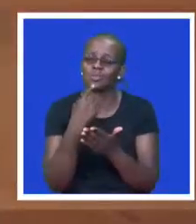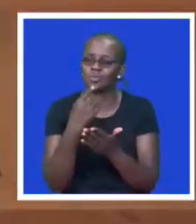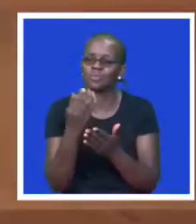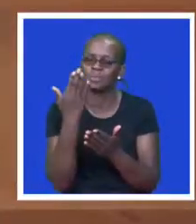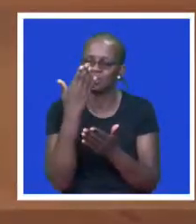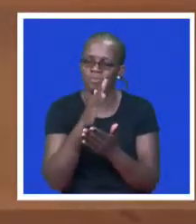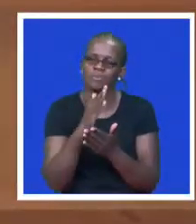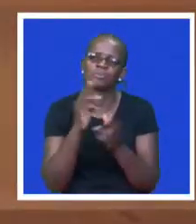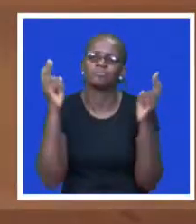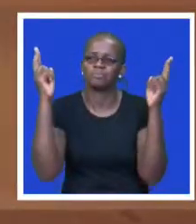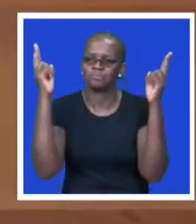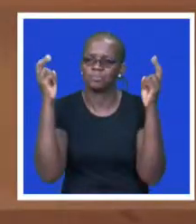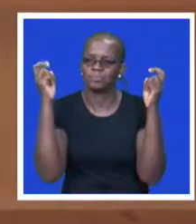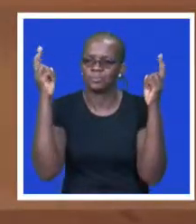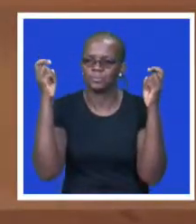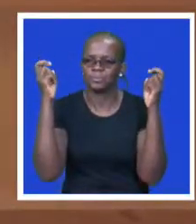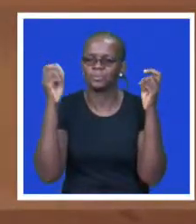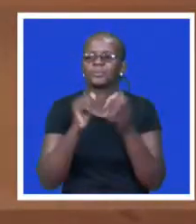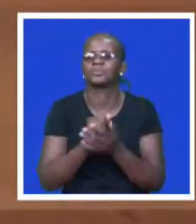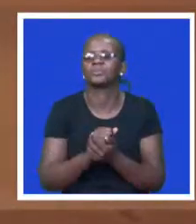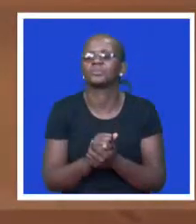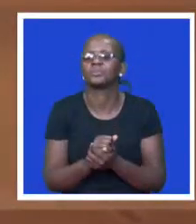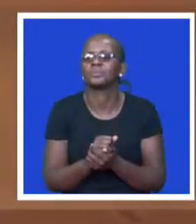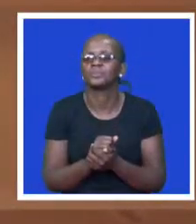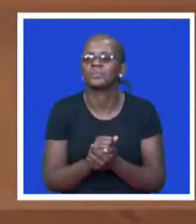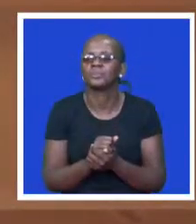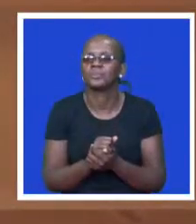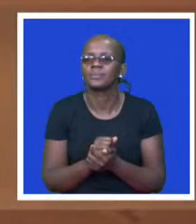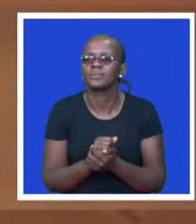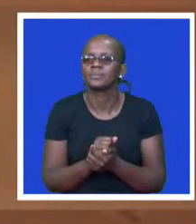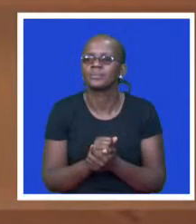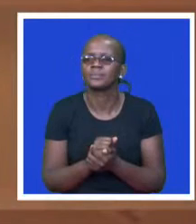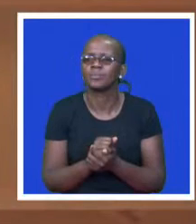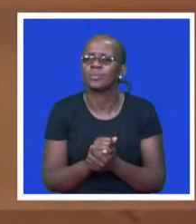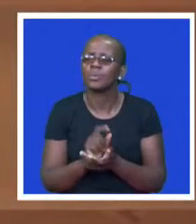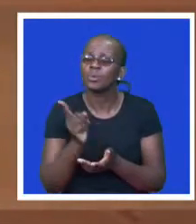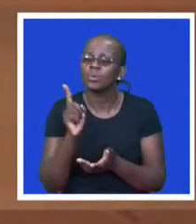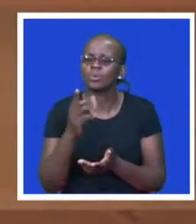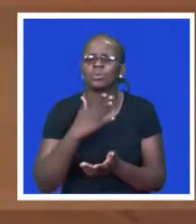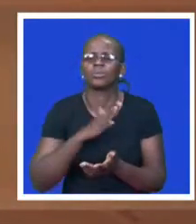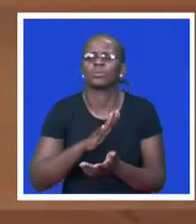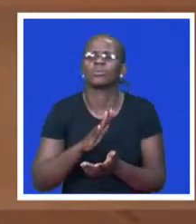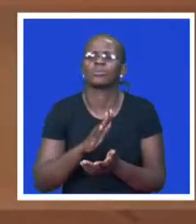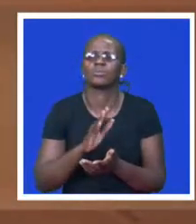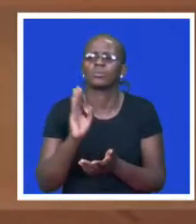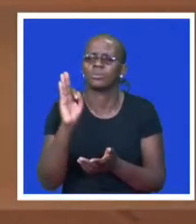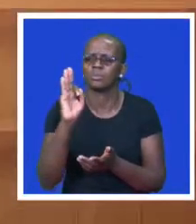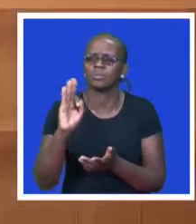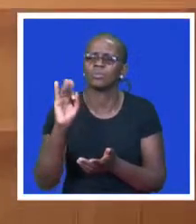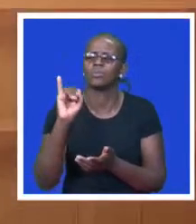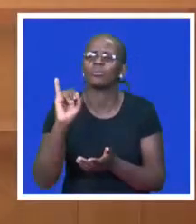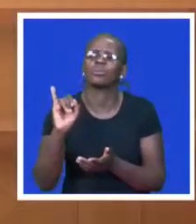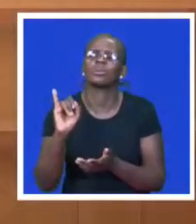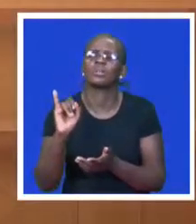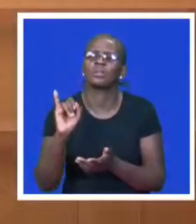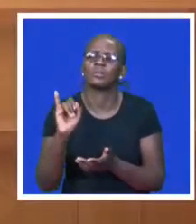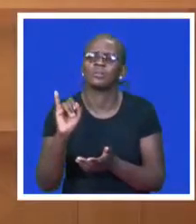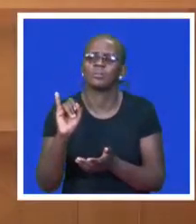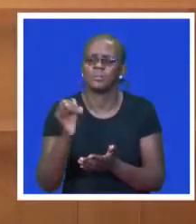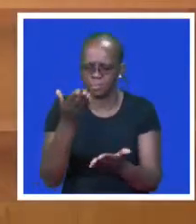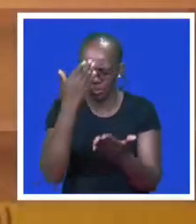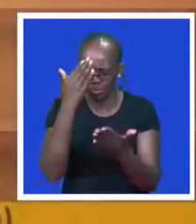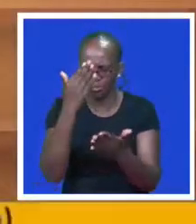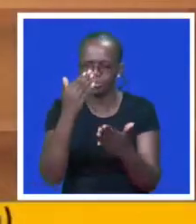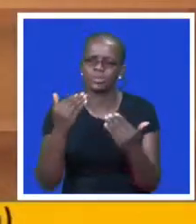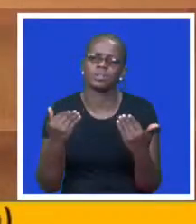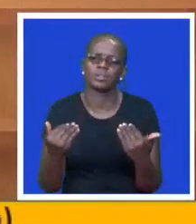Okay, just to ask about today's lesson then, what are the Form 1s and the Form 2s learning about today? Okay, my dear Form 1s and 2s,